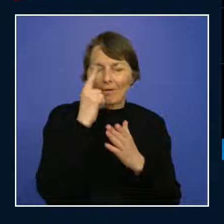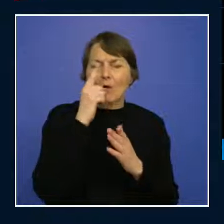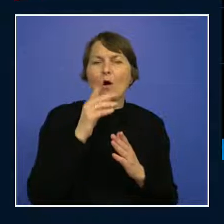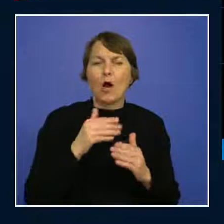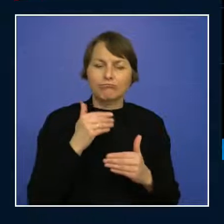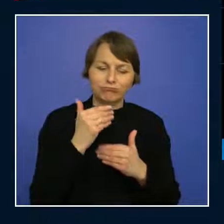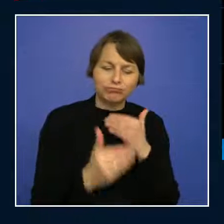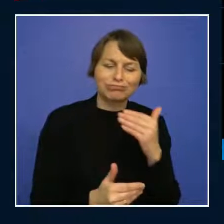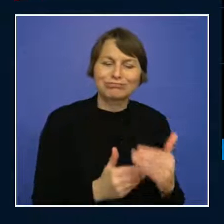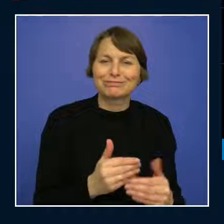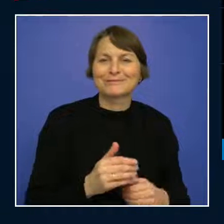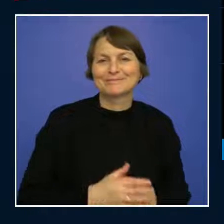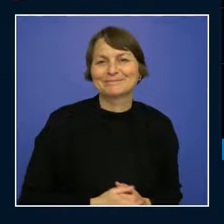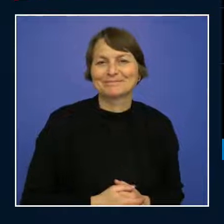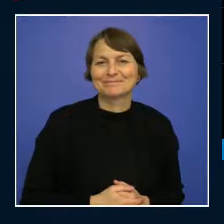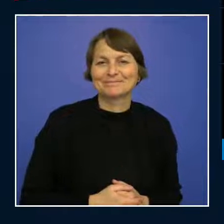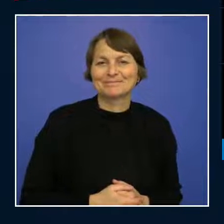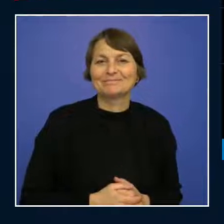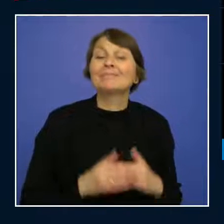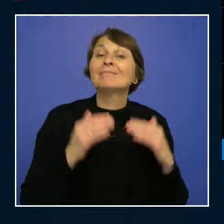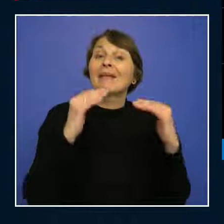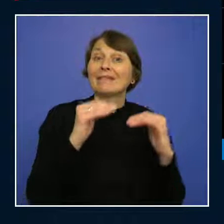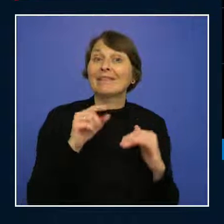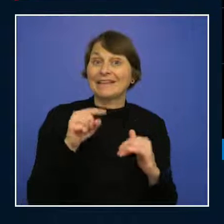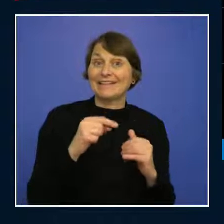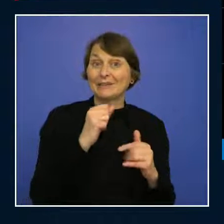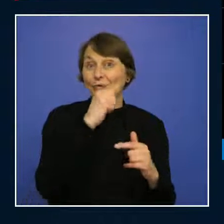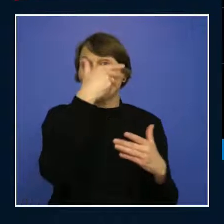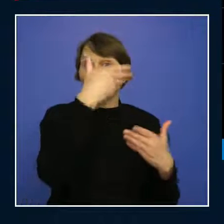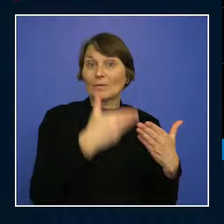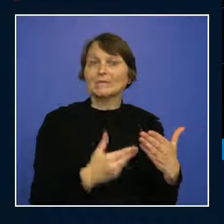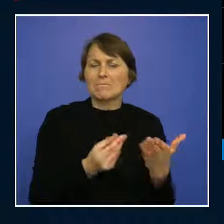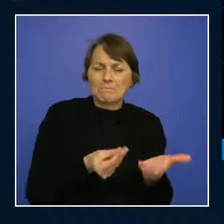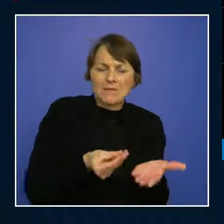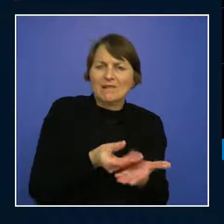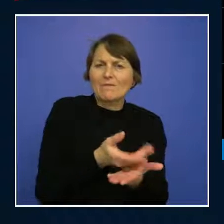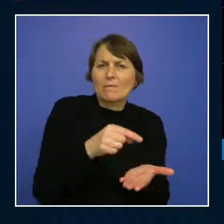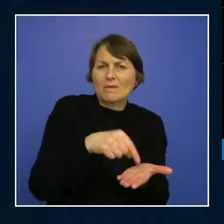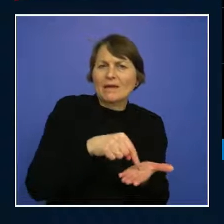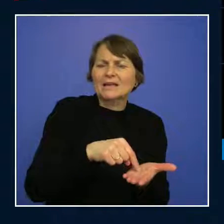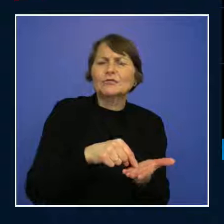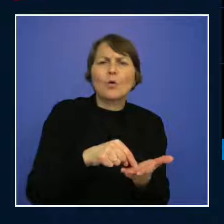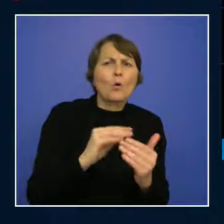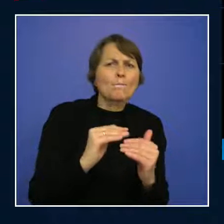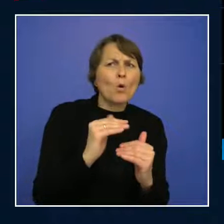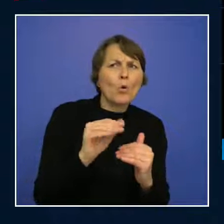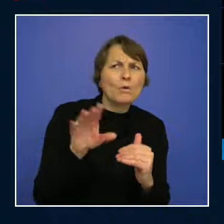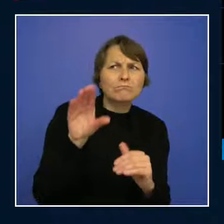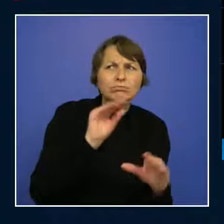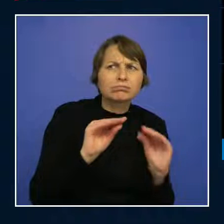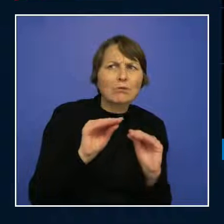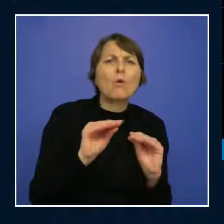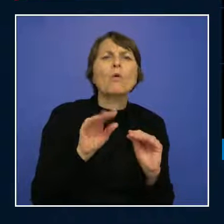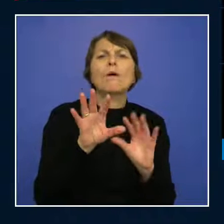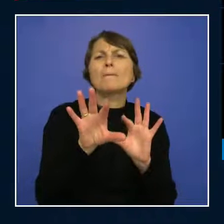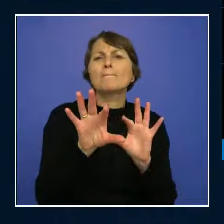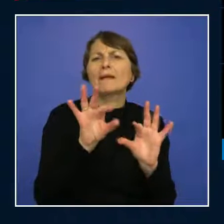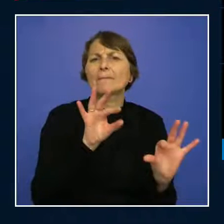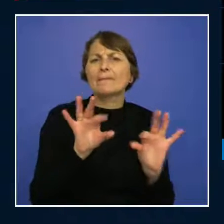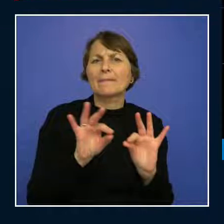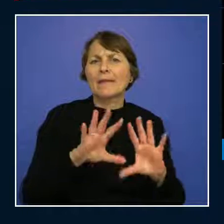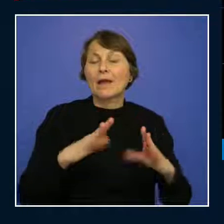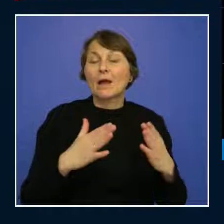site also has information around educating yourself further about the choices that it's recommended. So there's lots of information